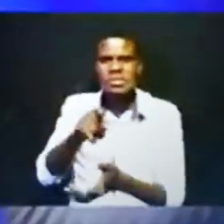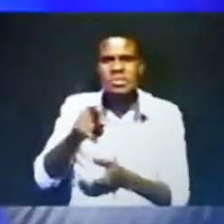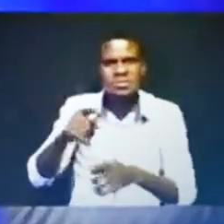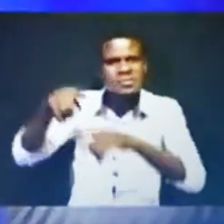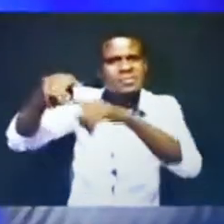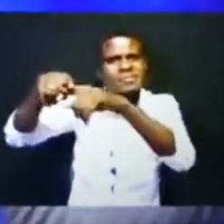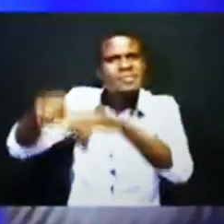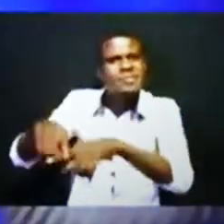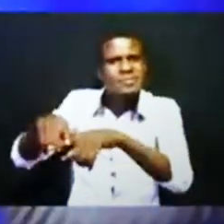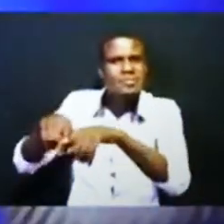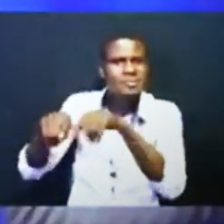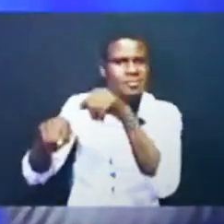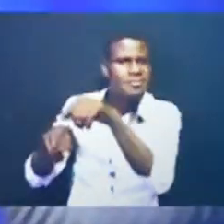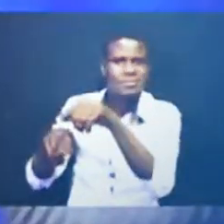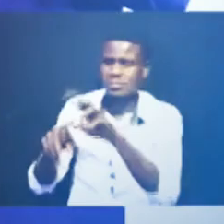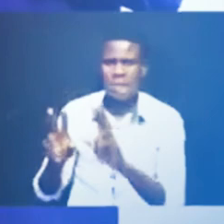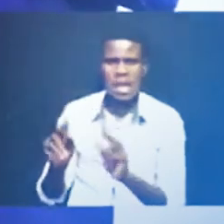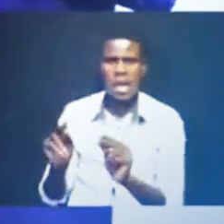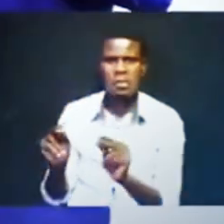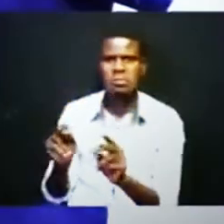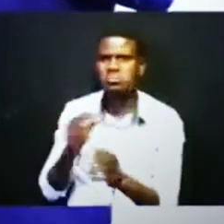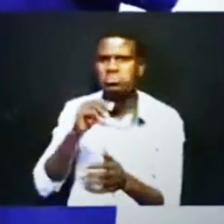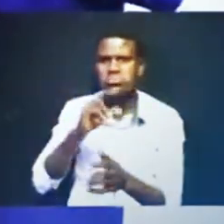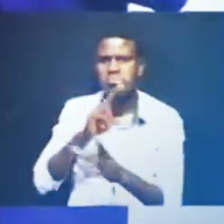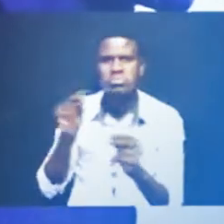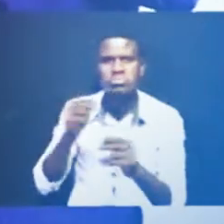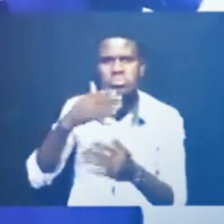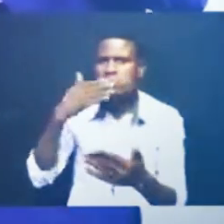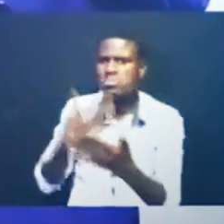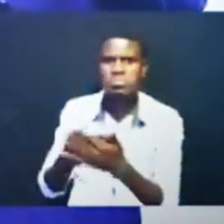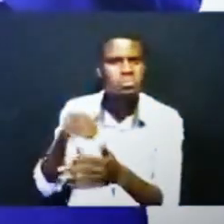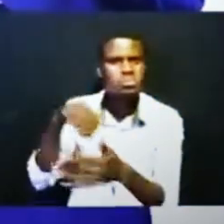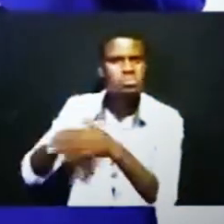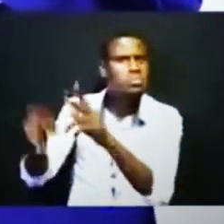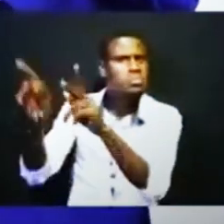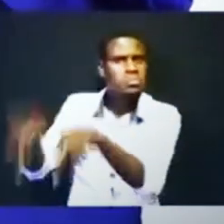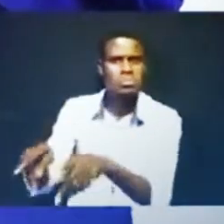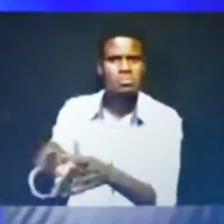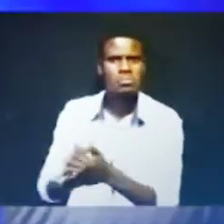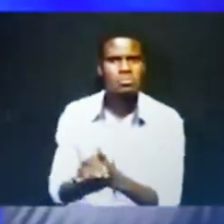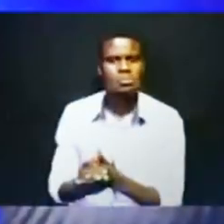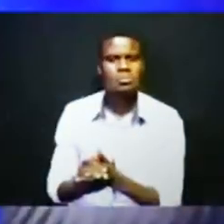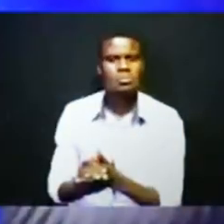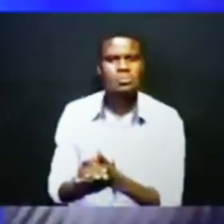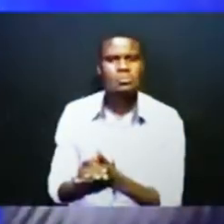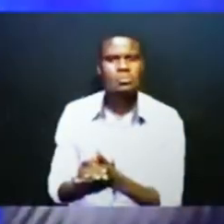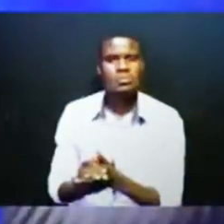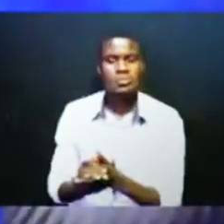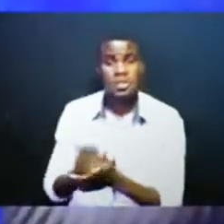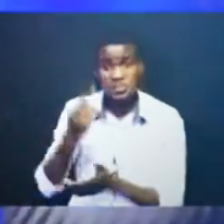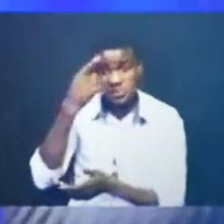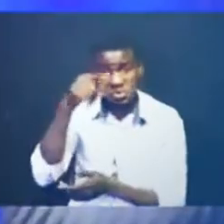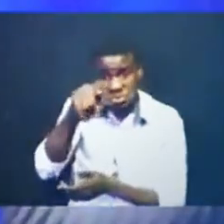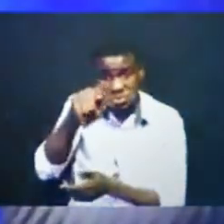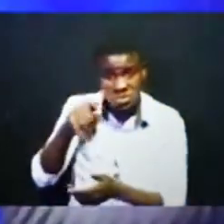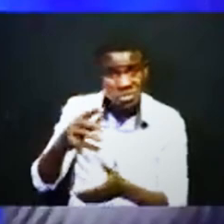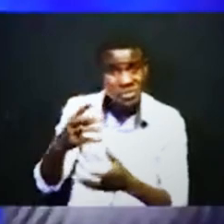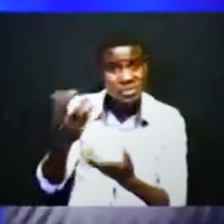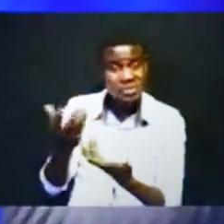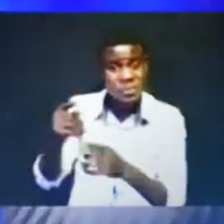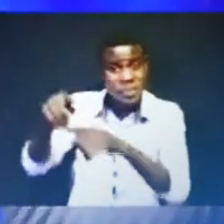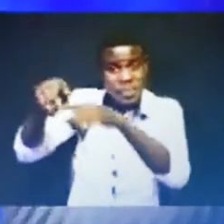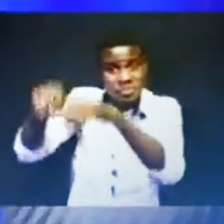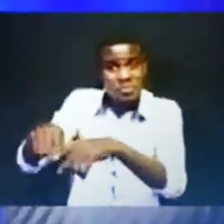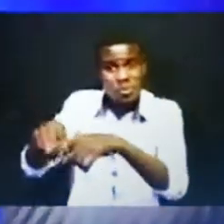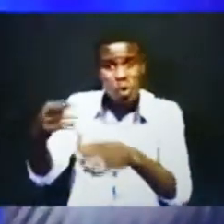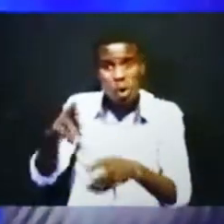them, to them, I should say. Now, there is no good in a person for you to entrust yourself to